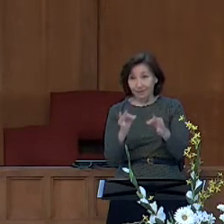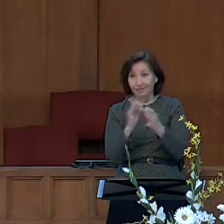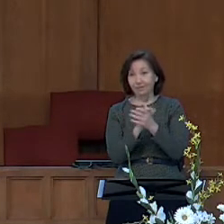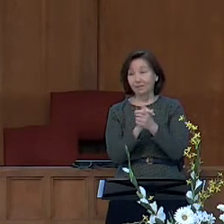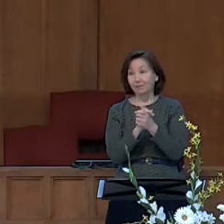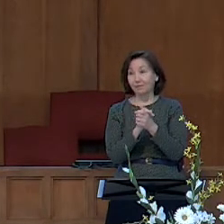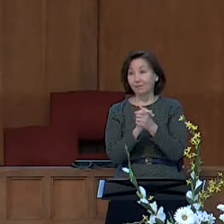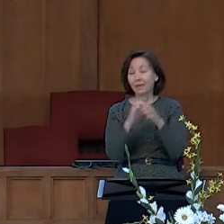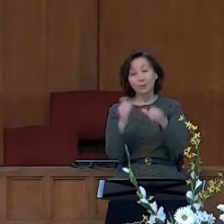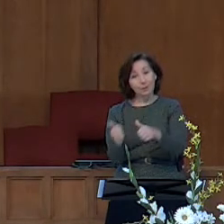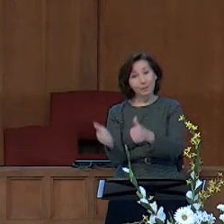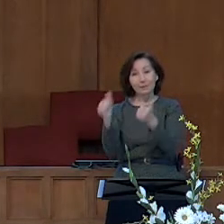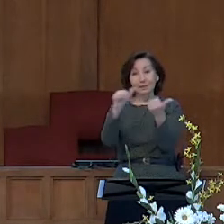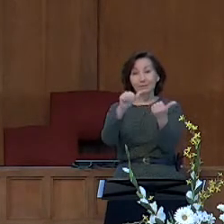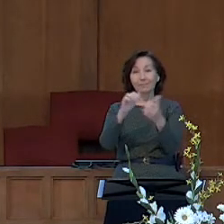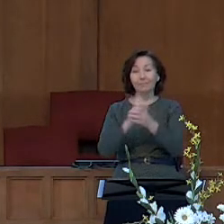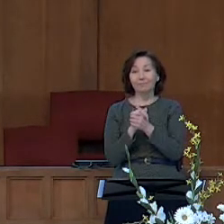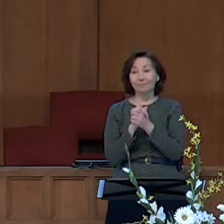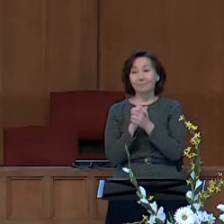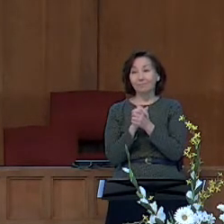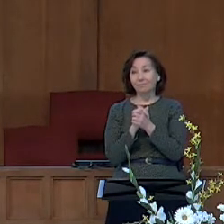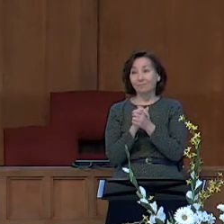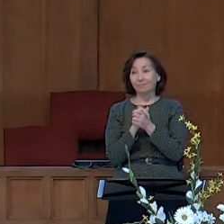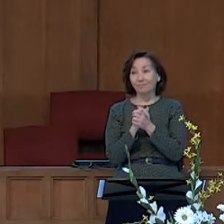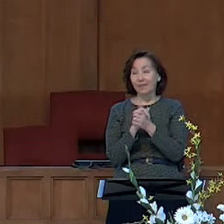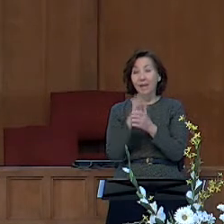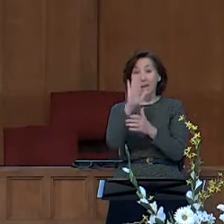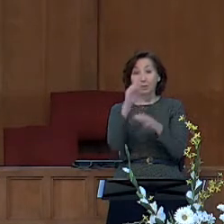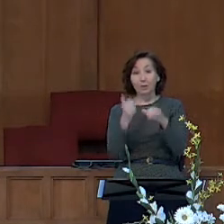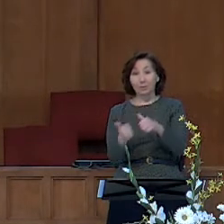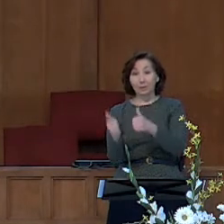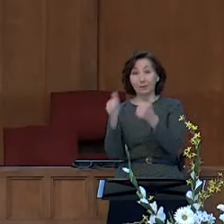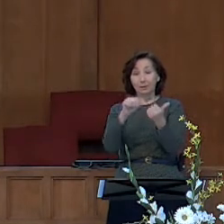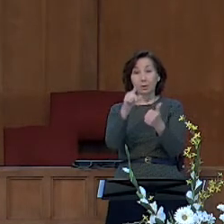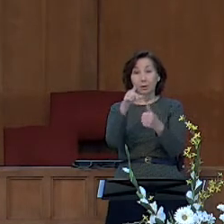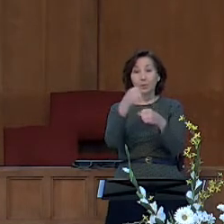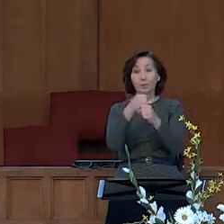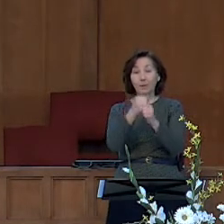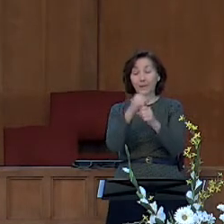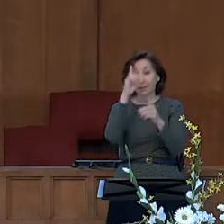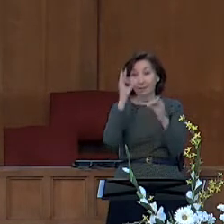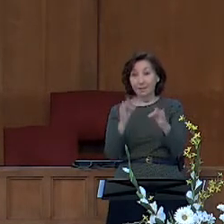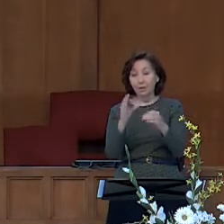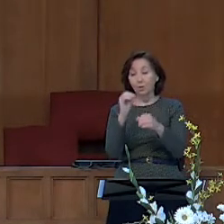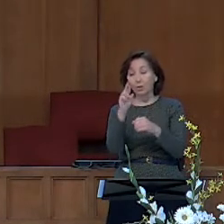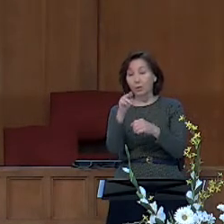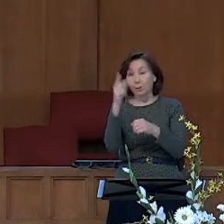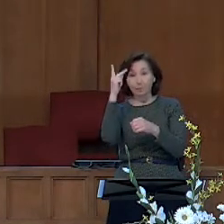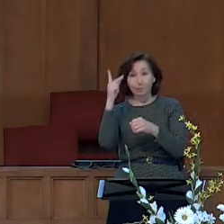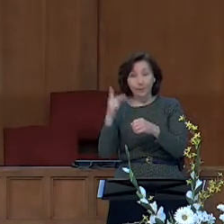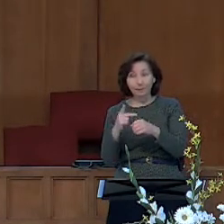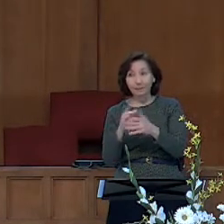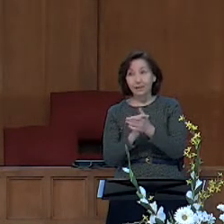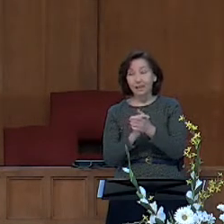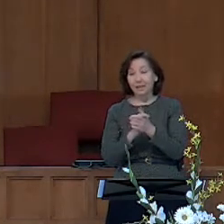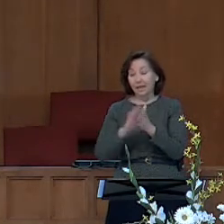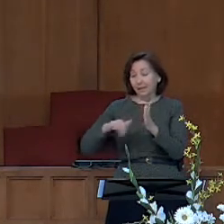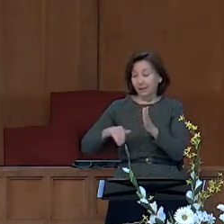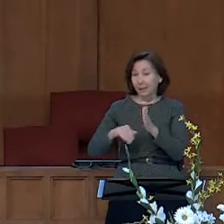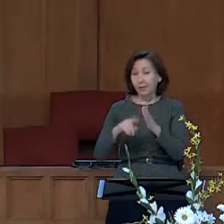at your baptism. At your baptism, you made a decision, or your parents made a decision, and later you affirmed